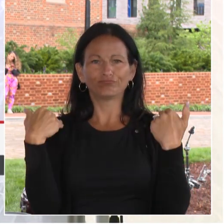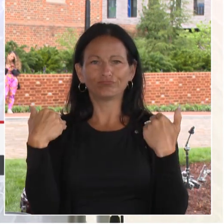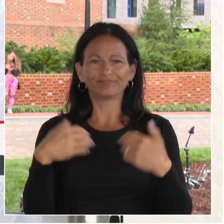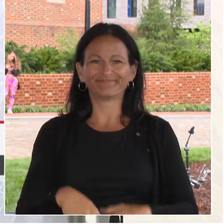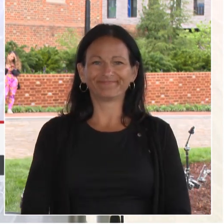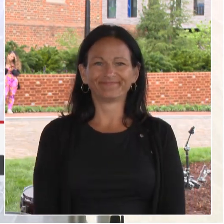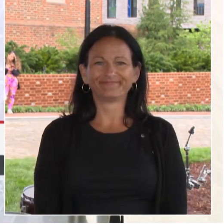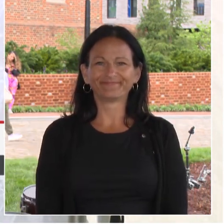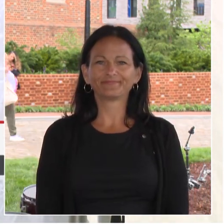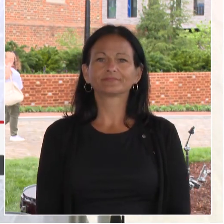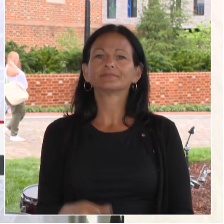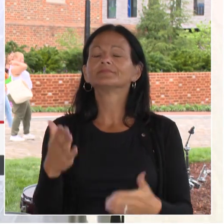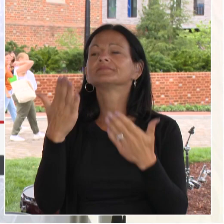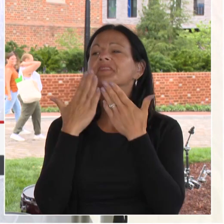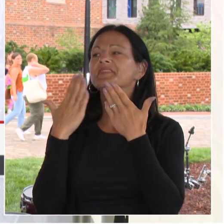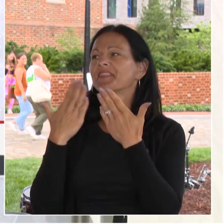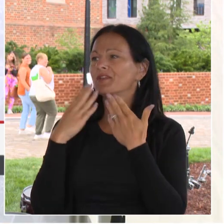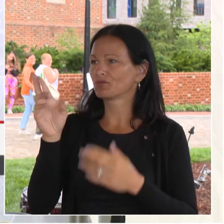Thank you, Richard.